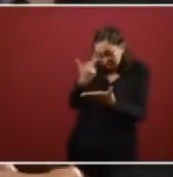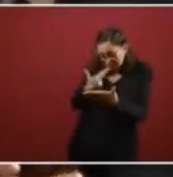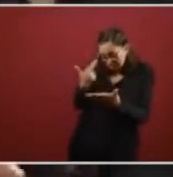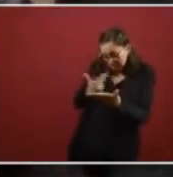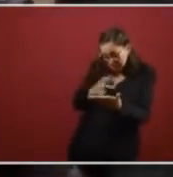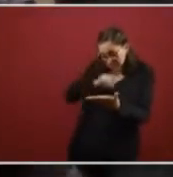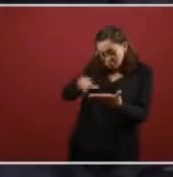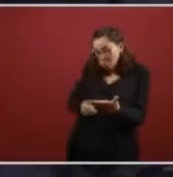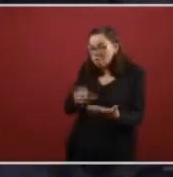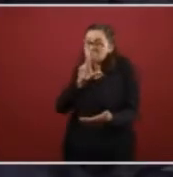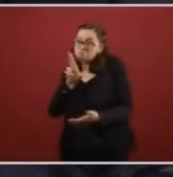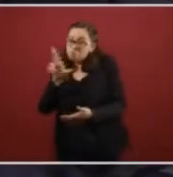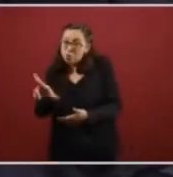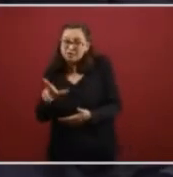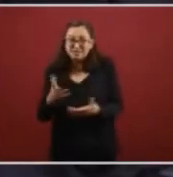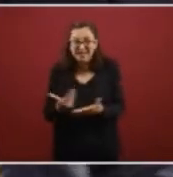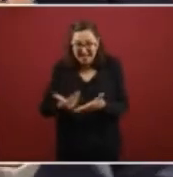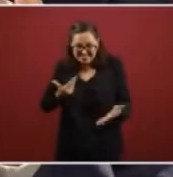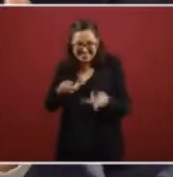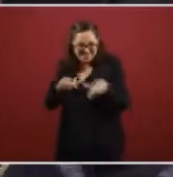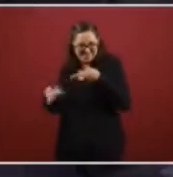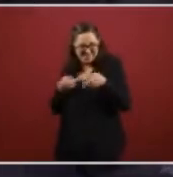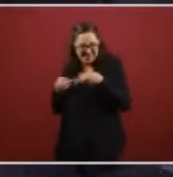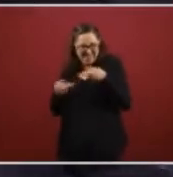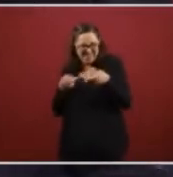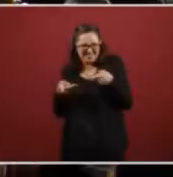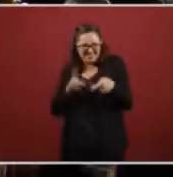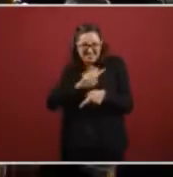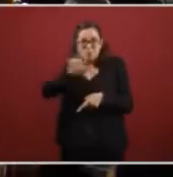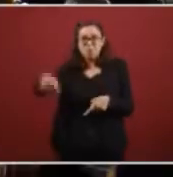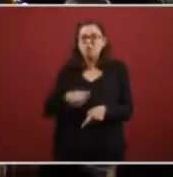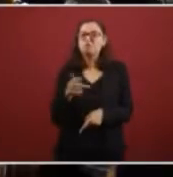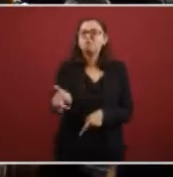No, he says, have you sent these people by the government